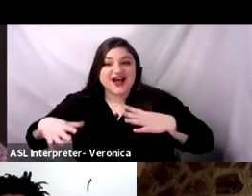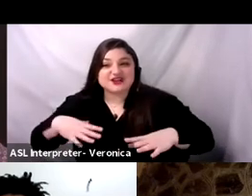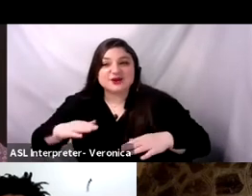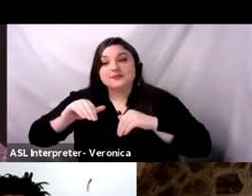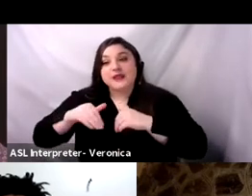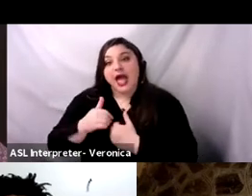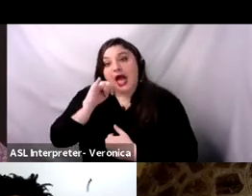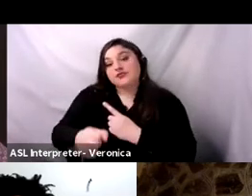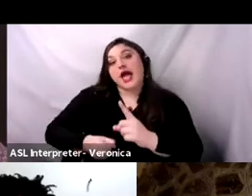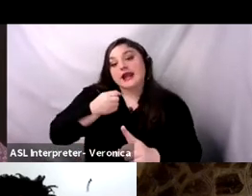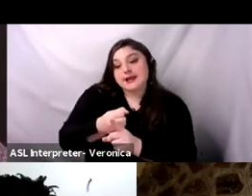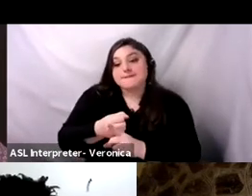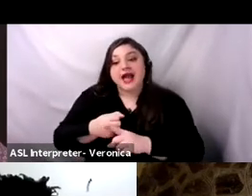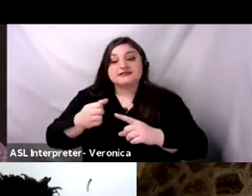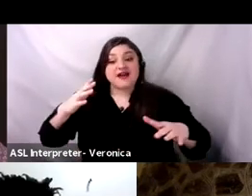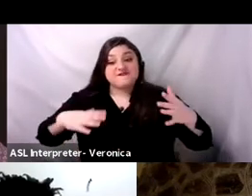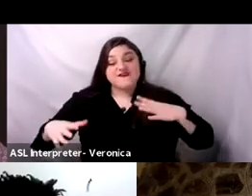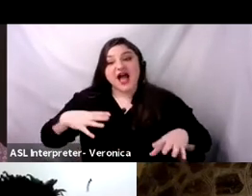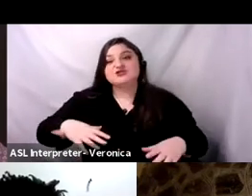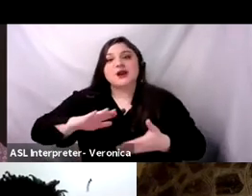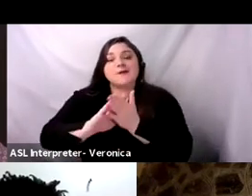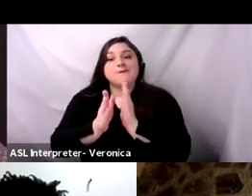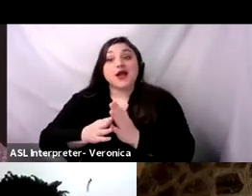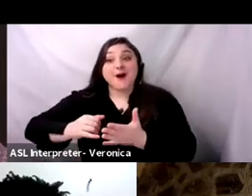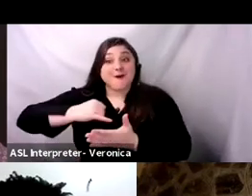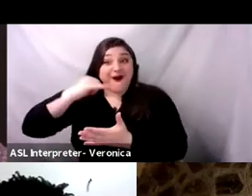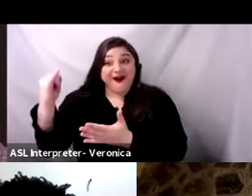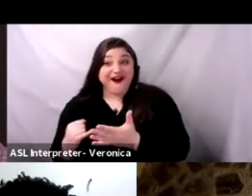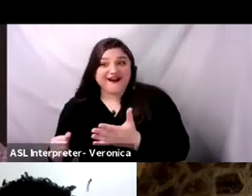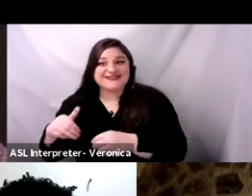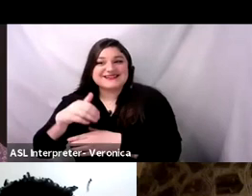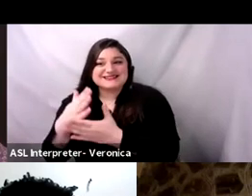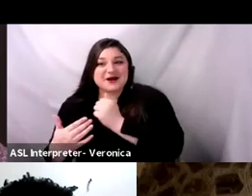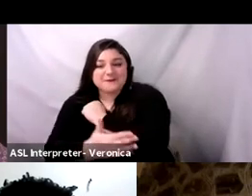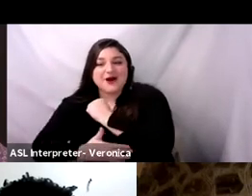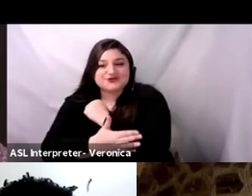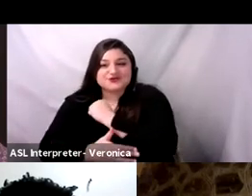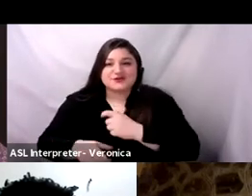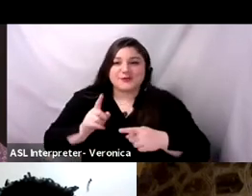as a form of art in Occidental countries, but not so much in other countries?